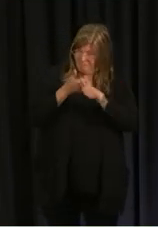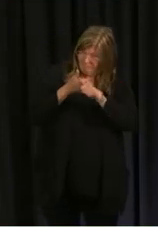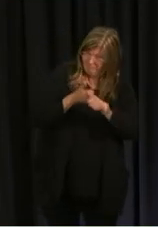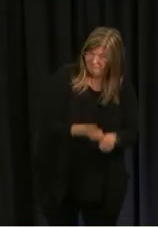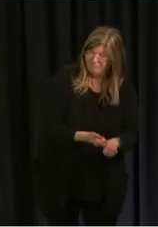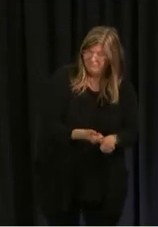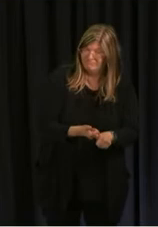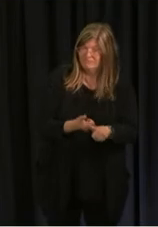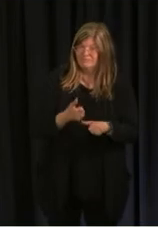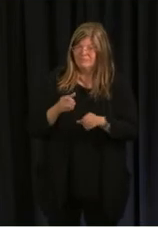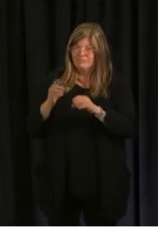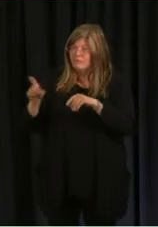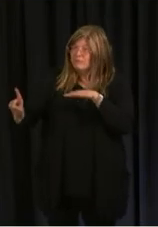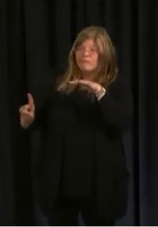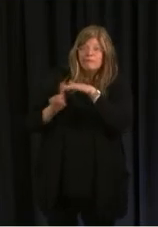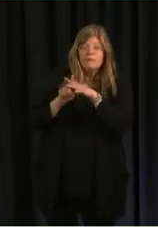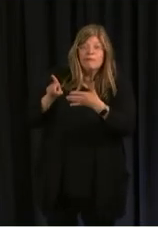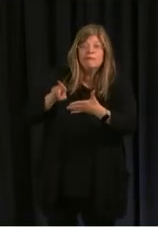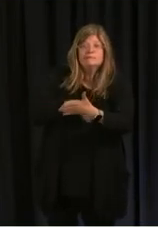vaccine appointments?